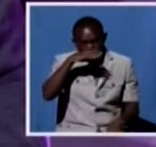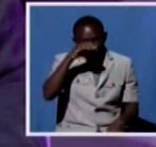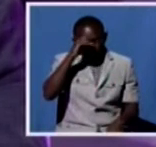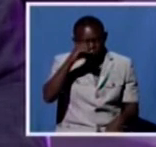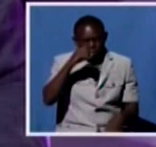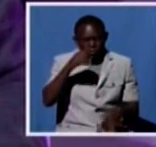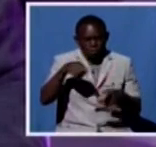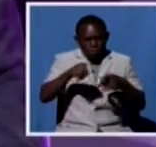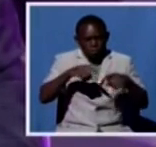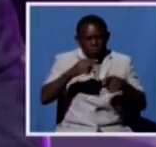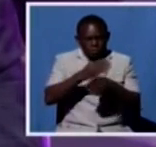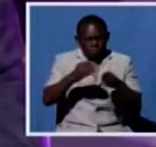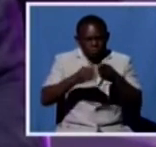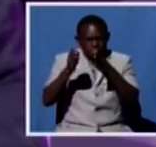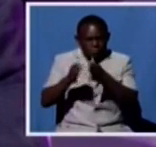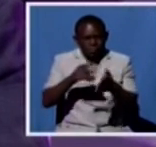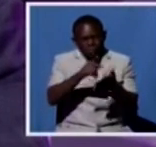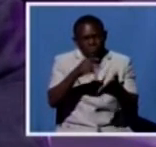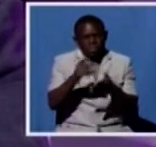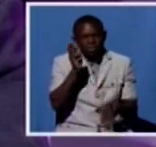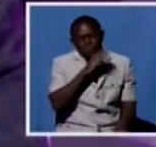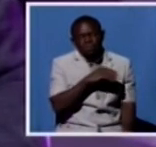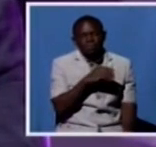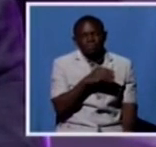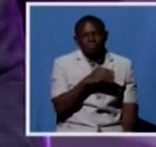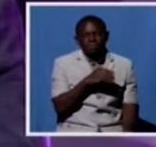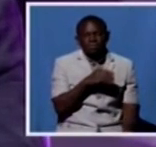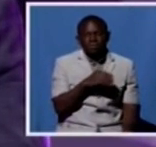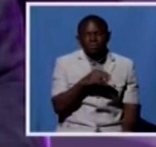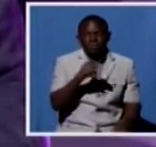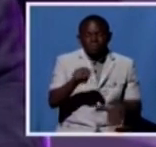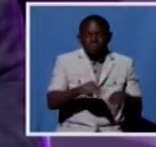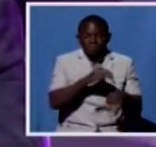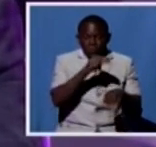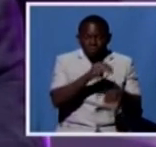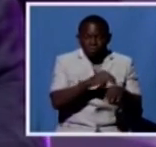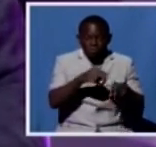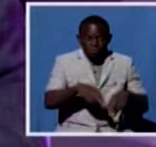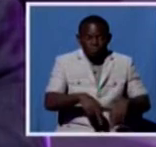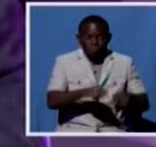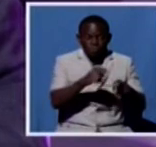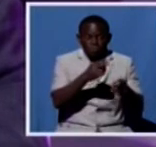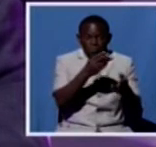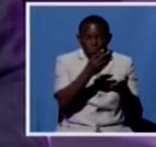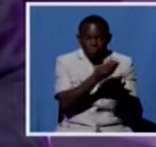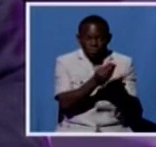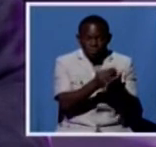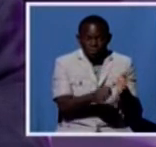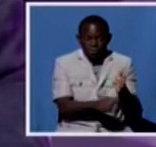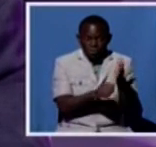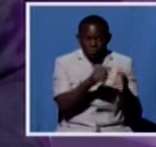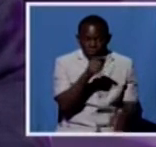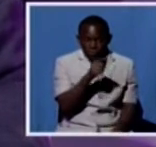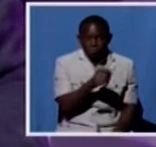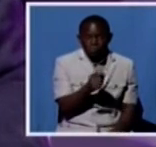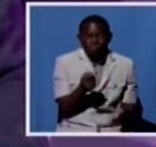focus areas for the 4th quarter for the National Road Fund Agency is actually to engage Ministry of Finance to see how we can reduce